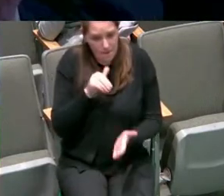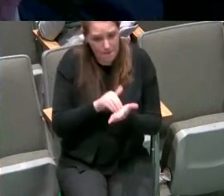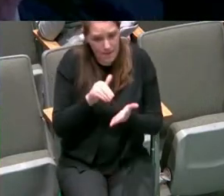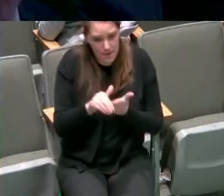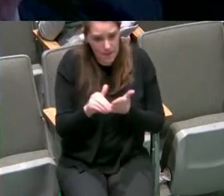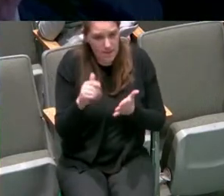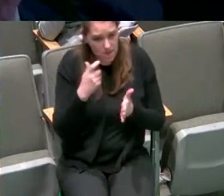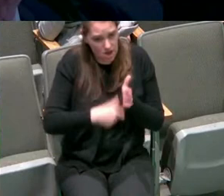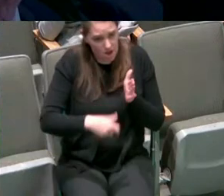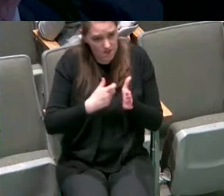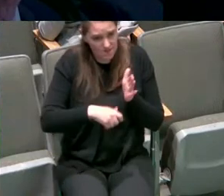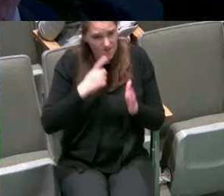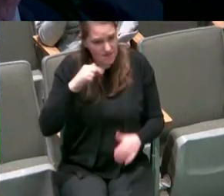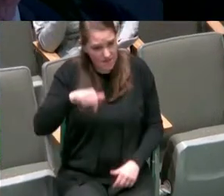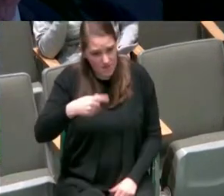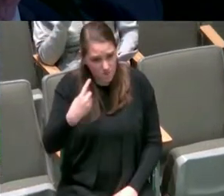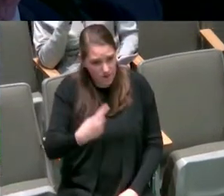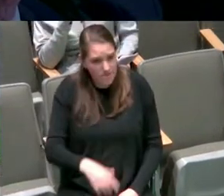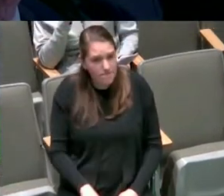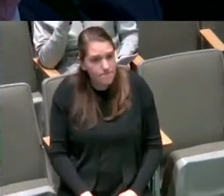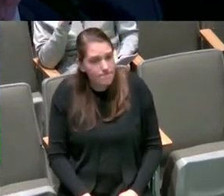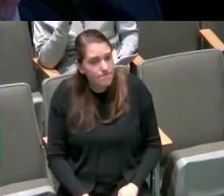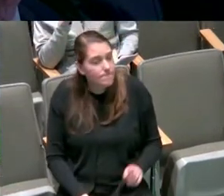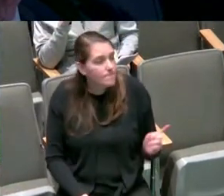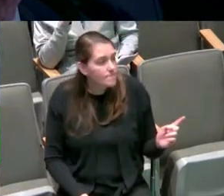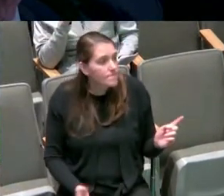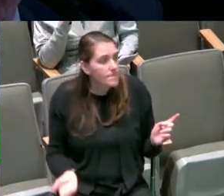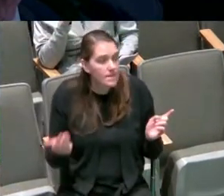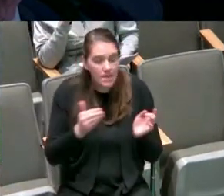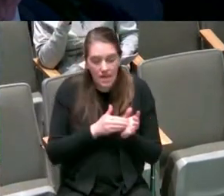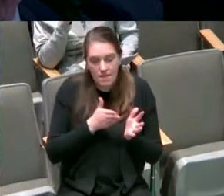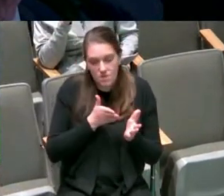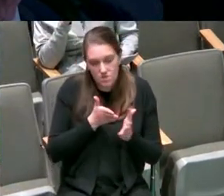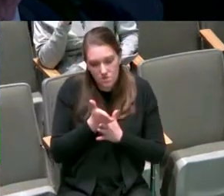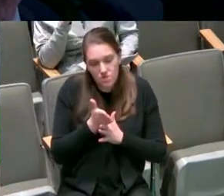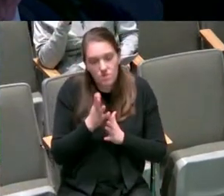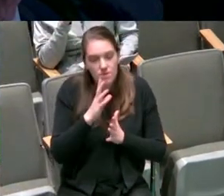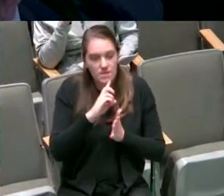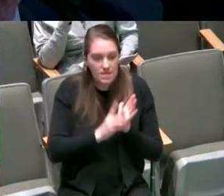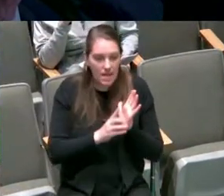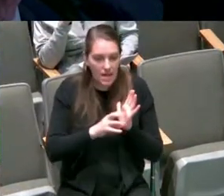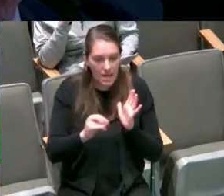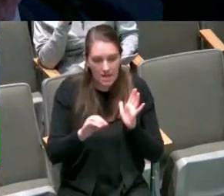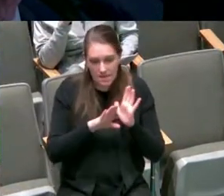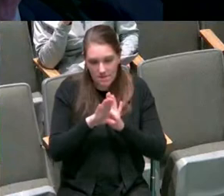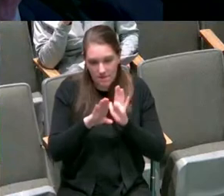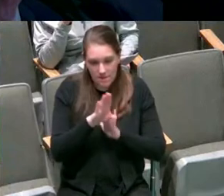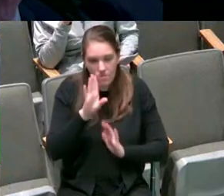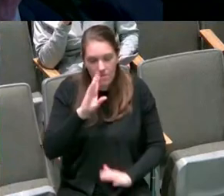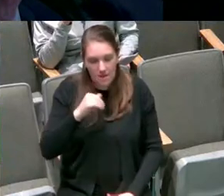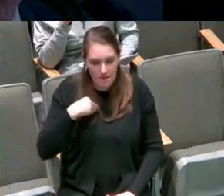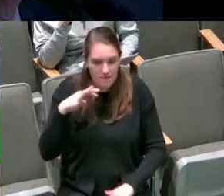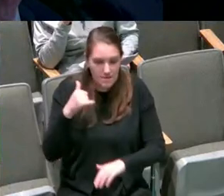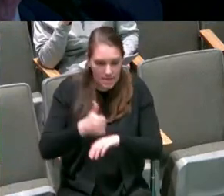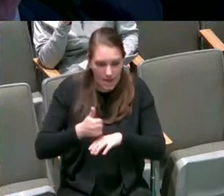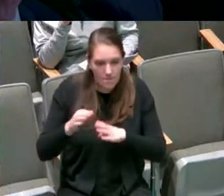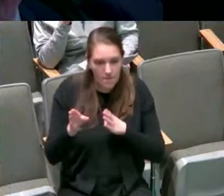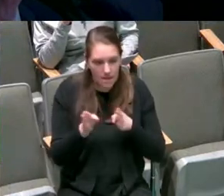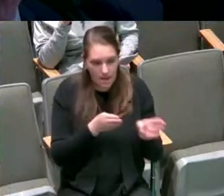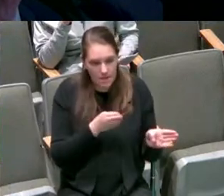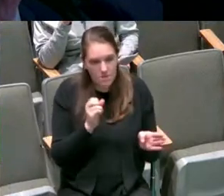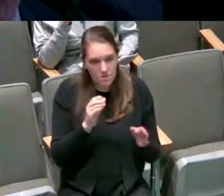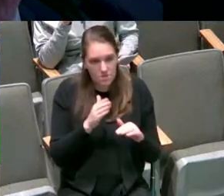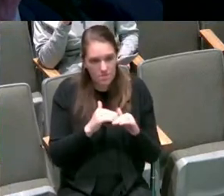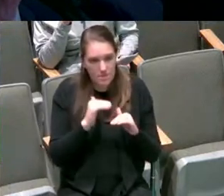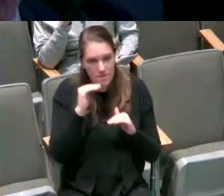uh well again this takes you all the way through design development so we will have set plans so it it goes